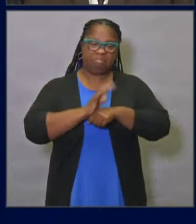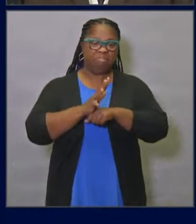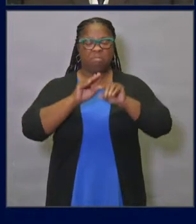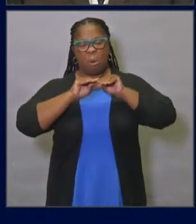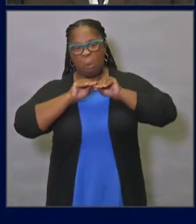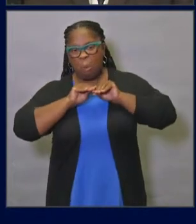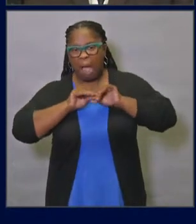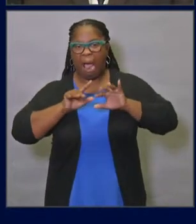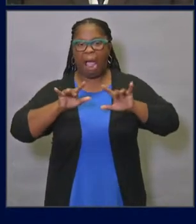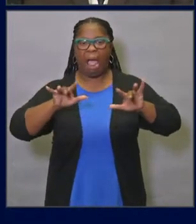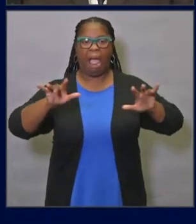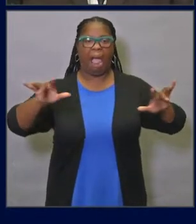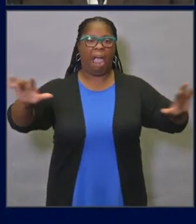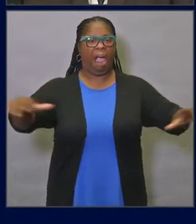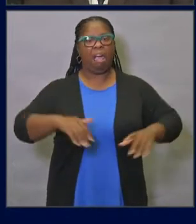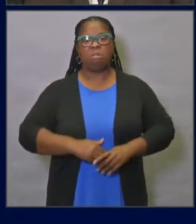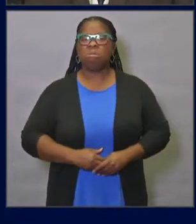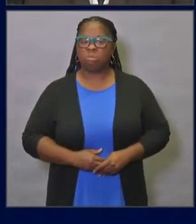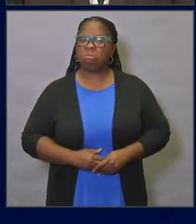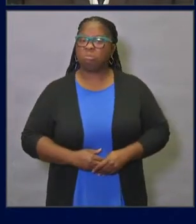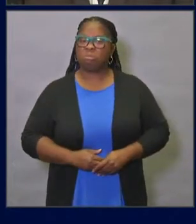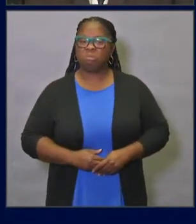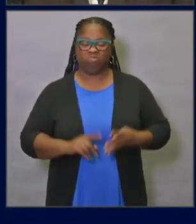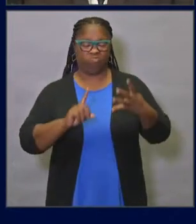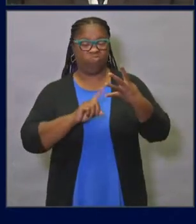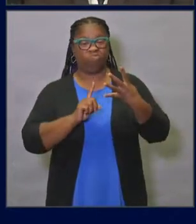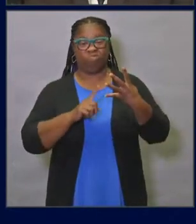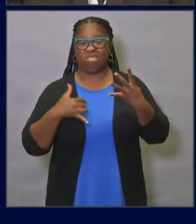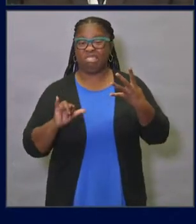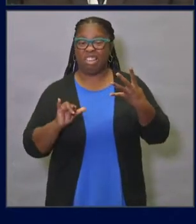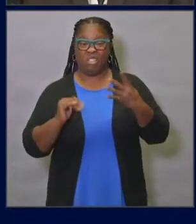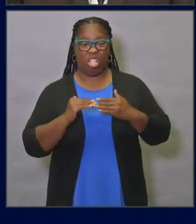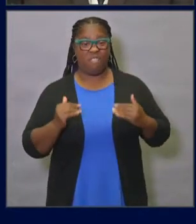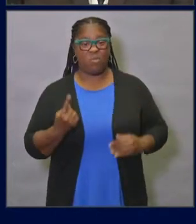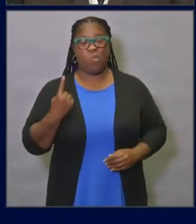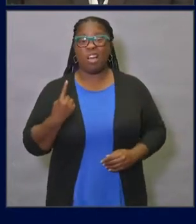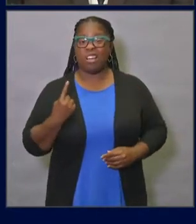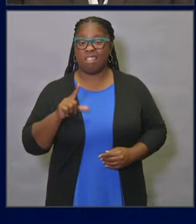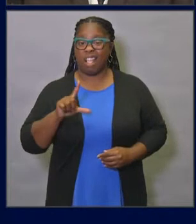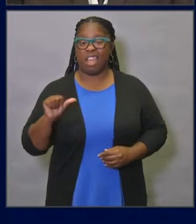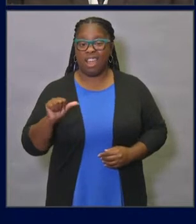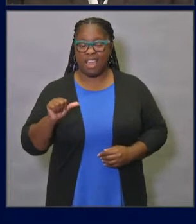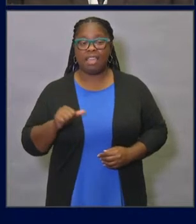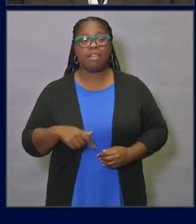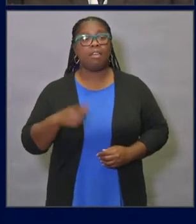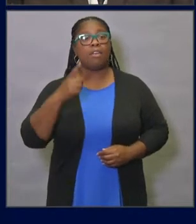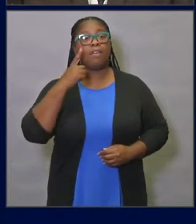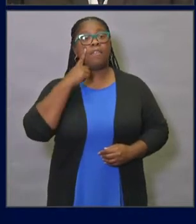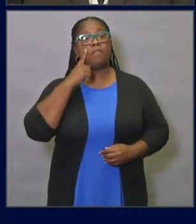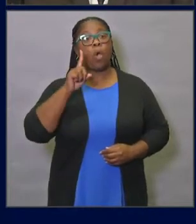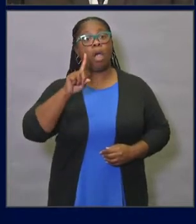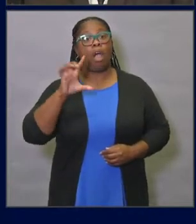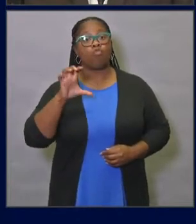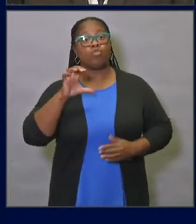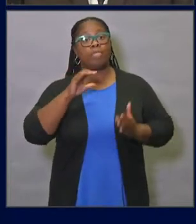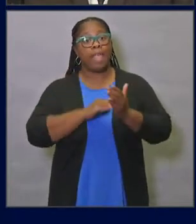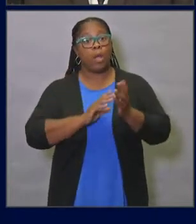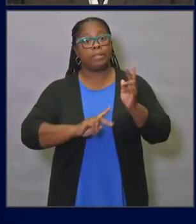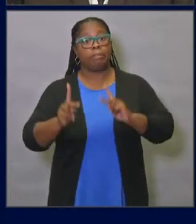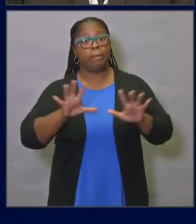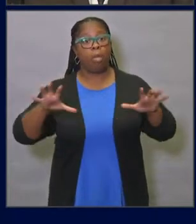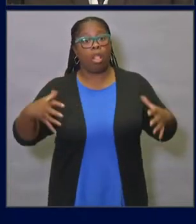current number of 7-day average cases, new cases per day per 100,000 is